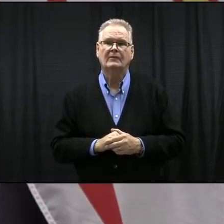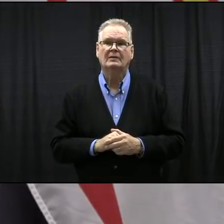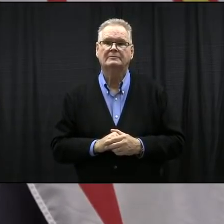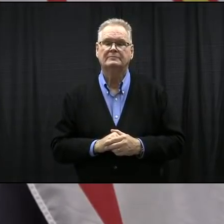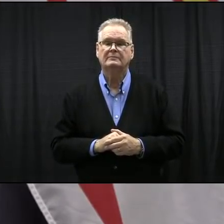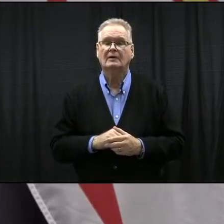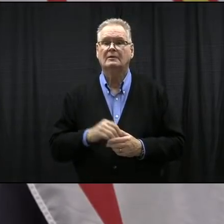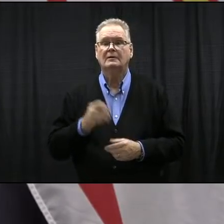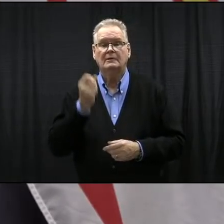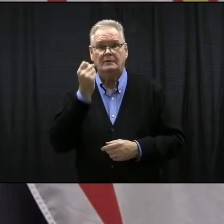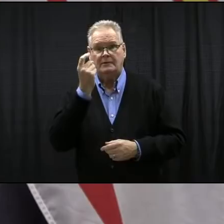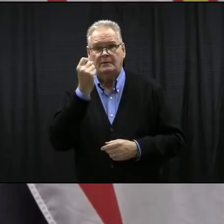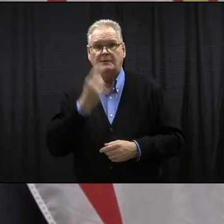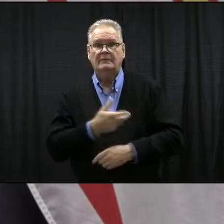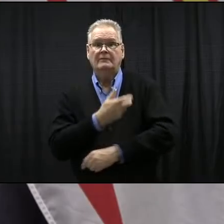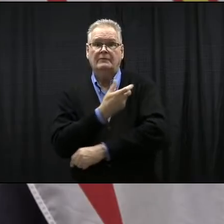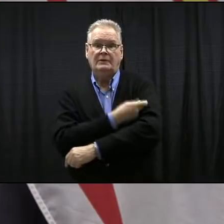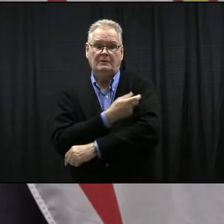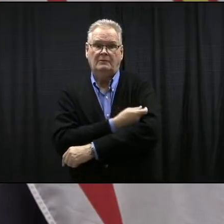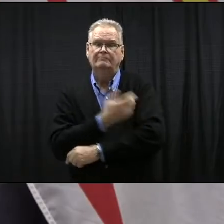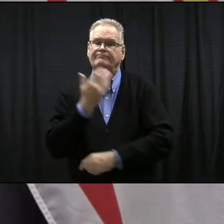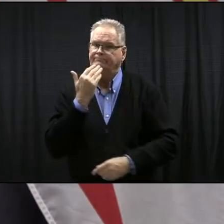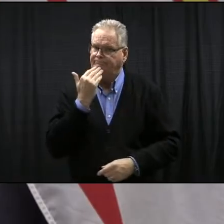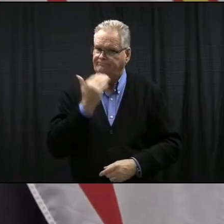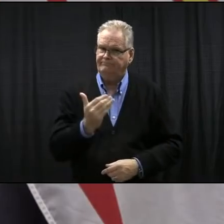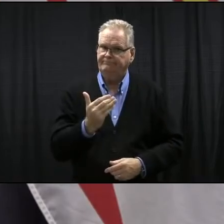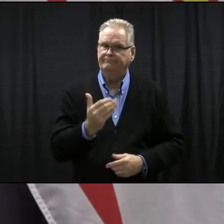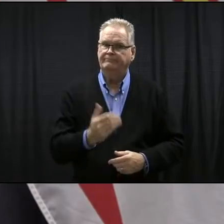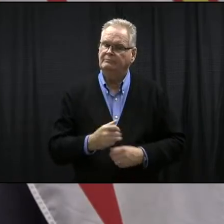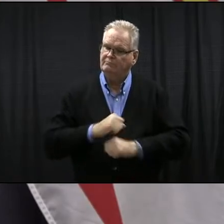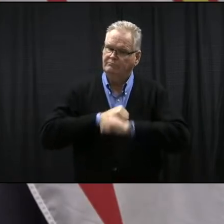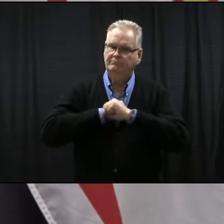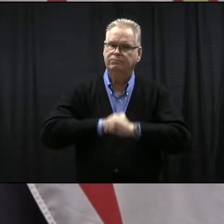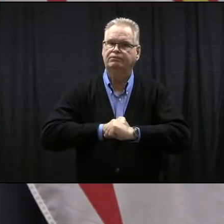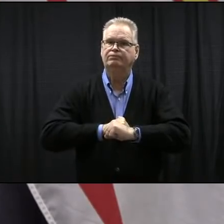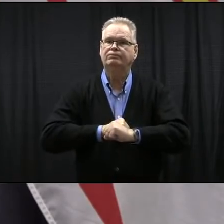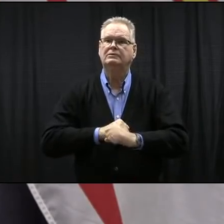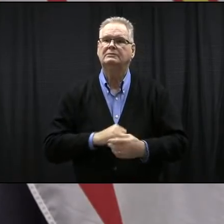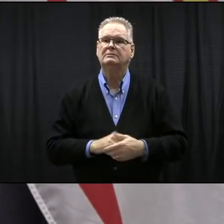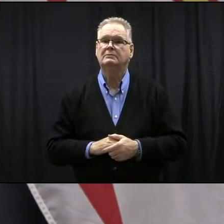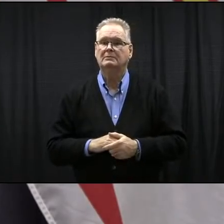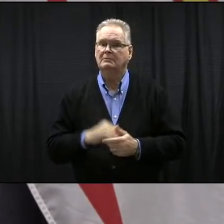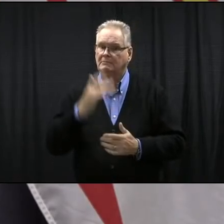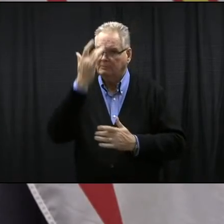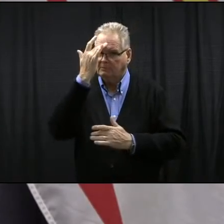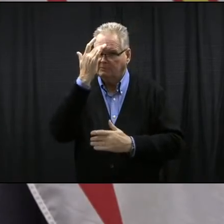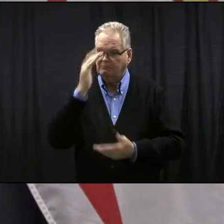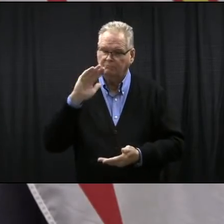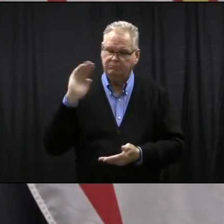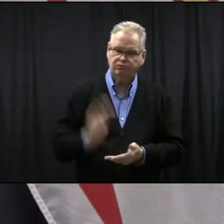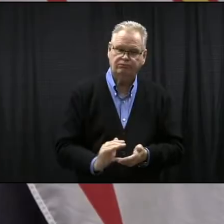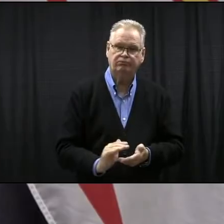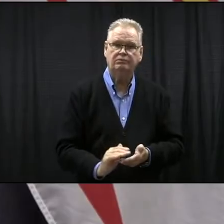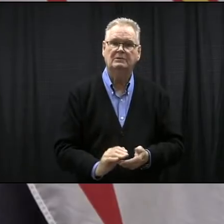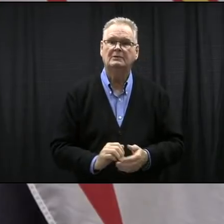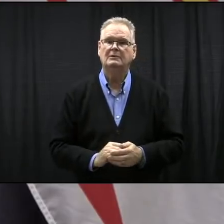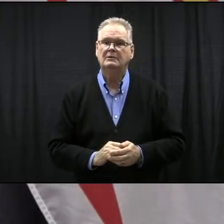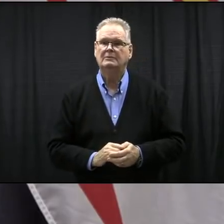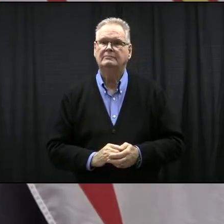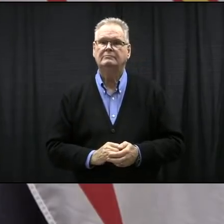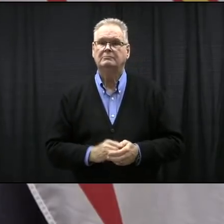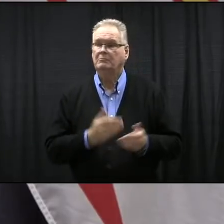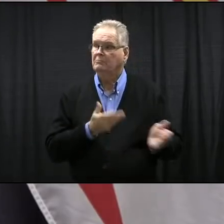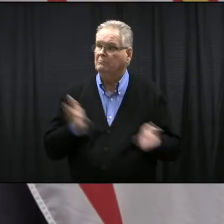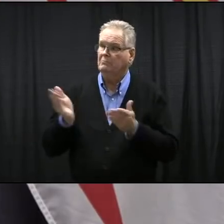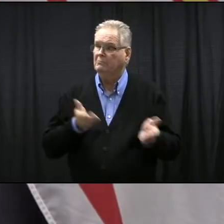what they are intended to do, and that is preventing severe illness from COVID-19, causing hospitalization or death. And while